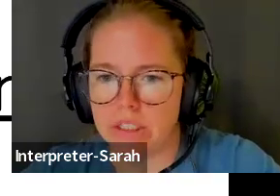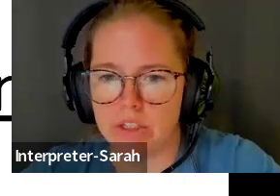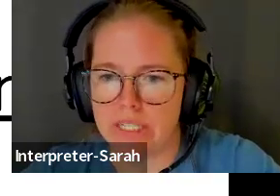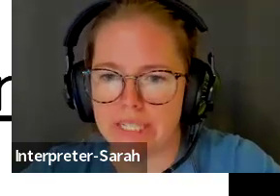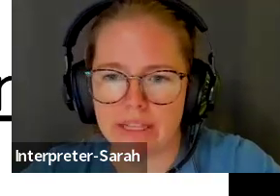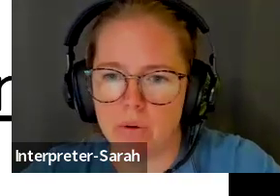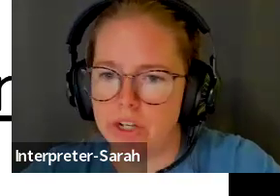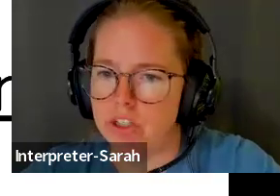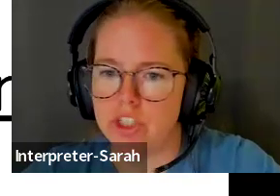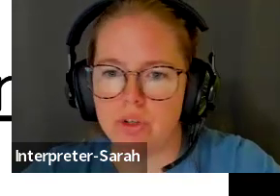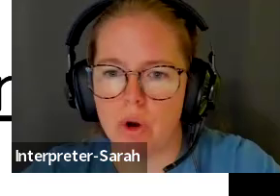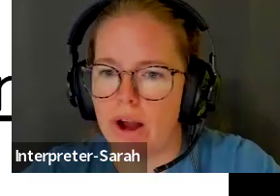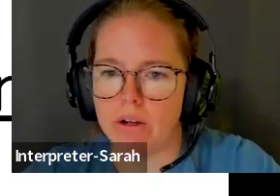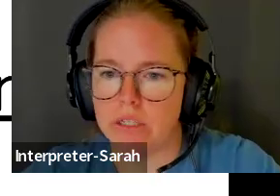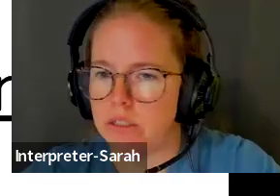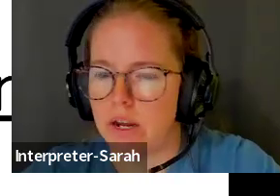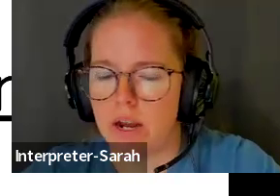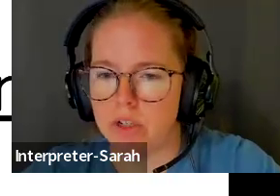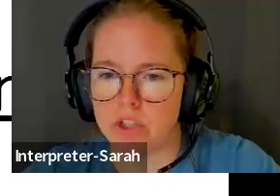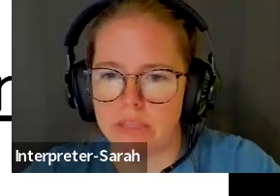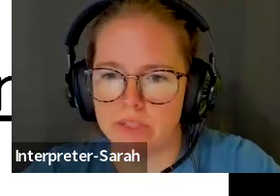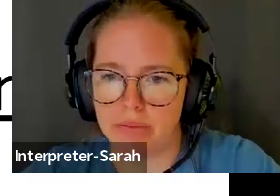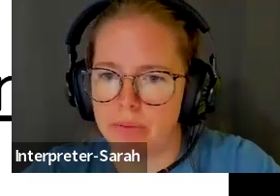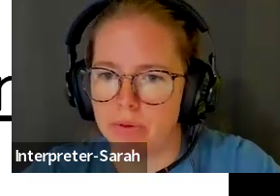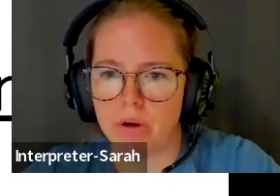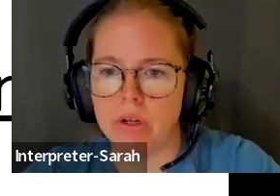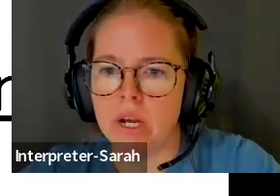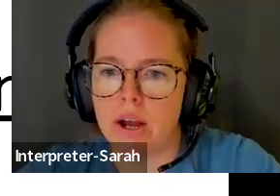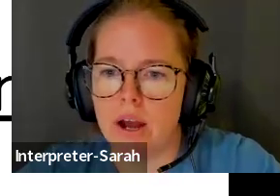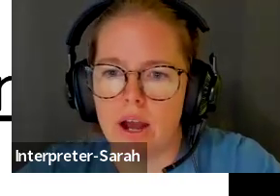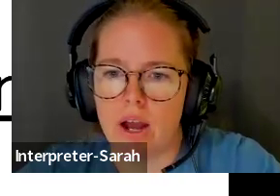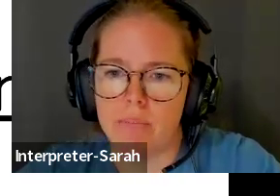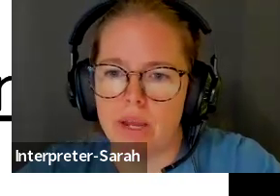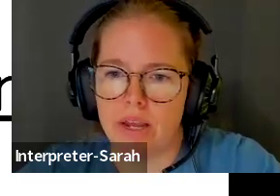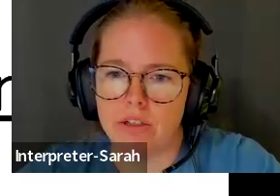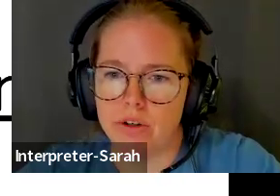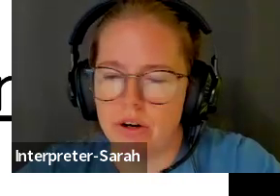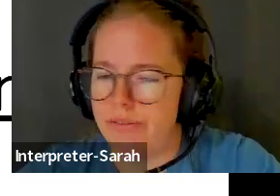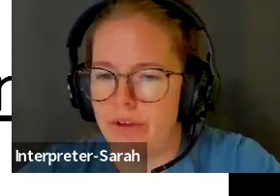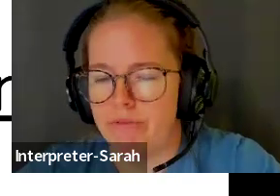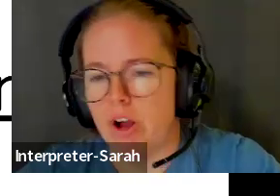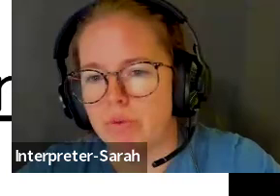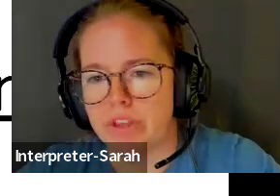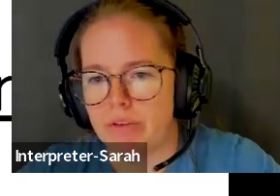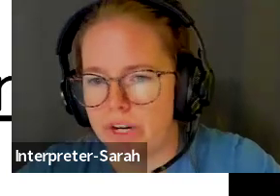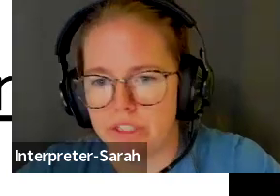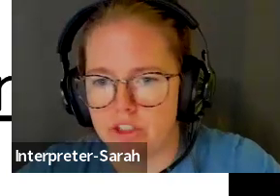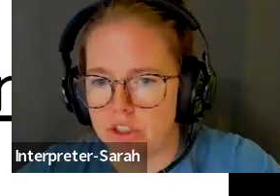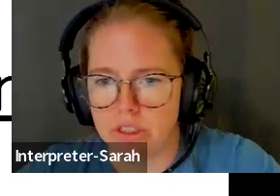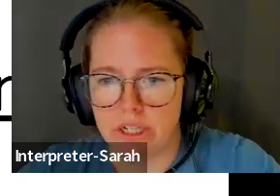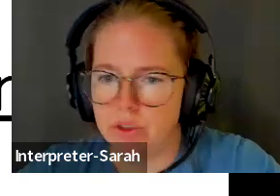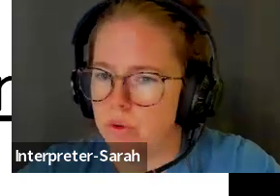and raised using sign language. You go out and socialize with deaf people, and you're involved with